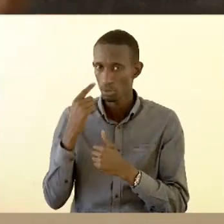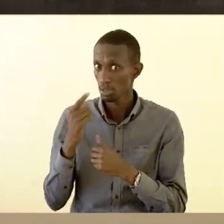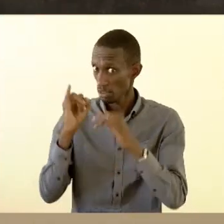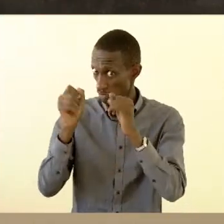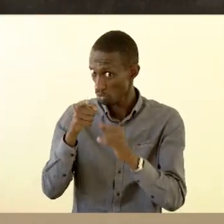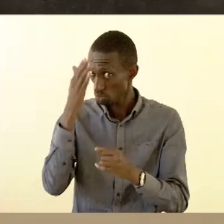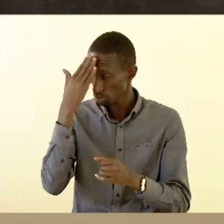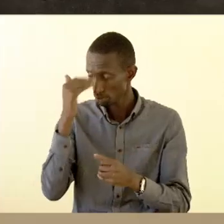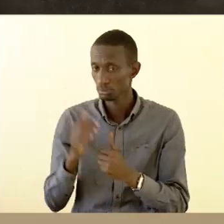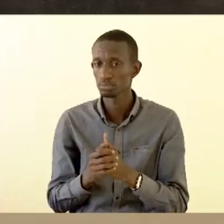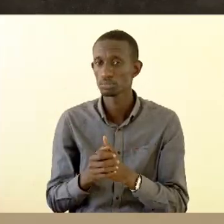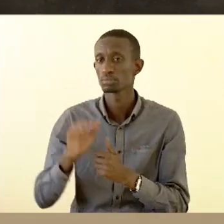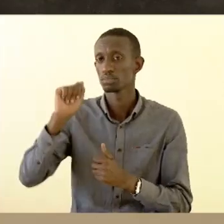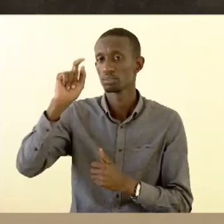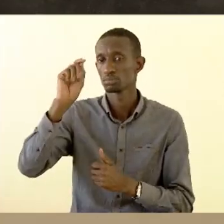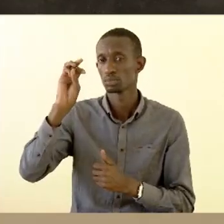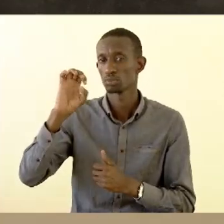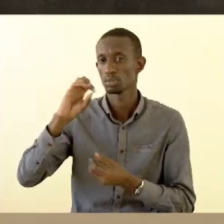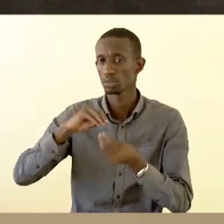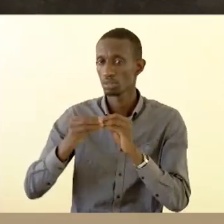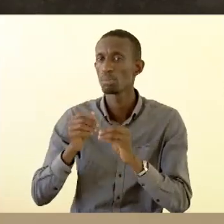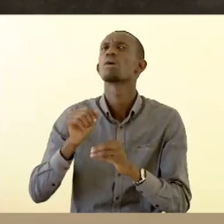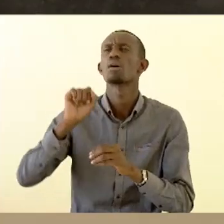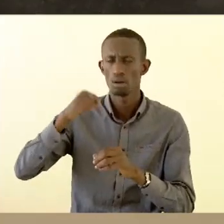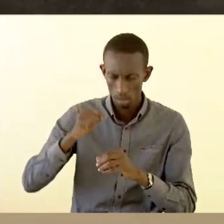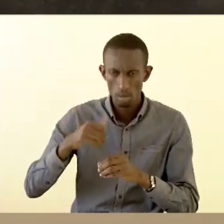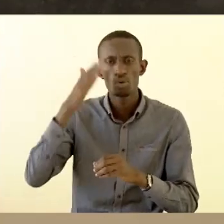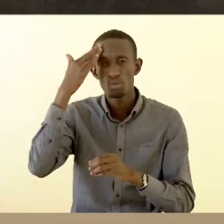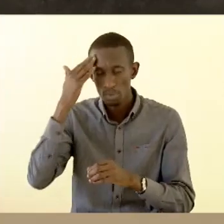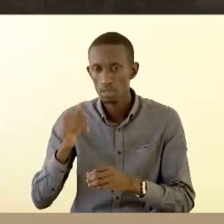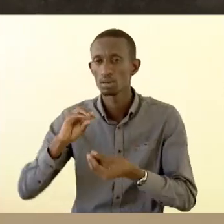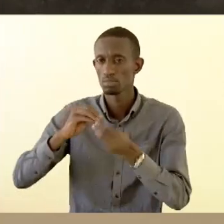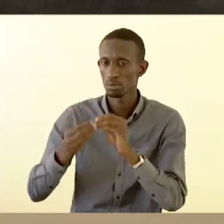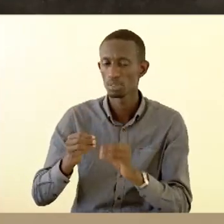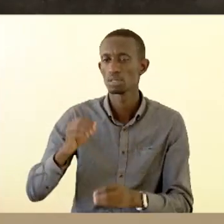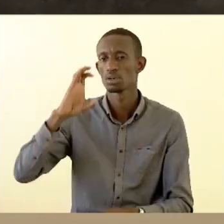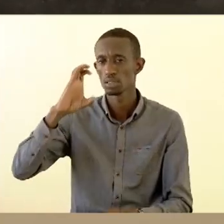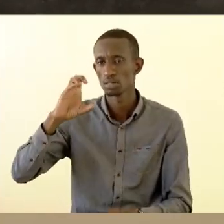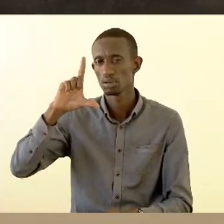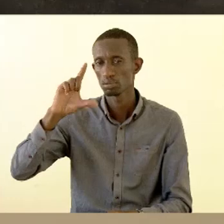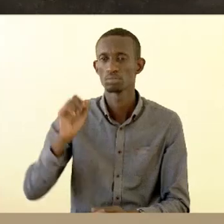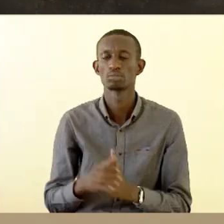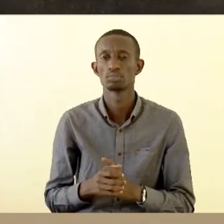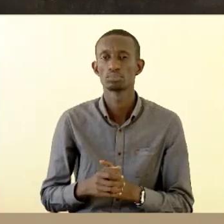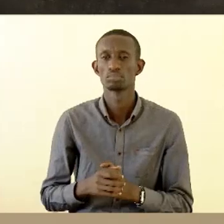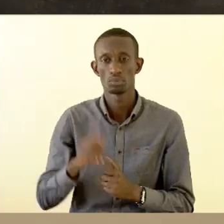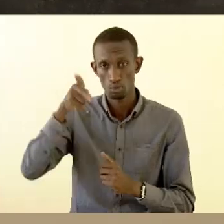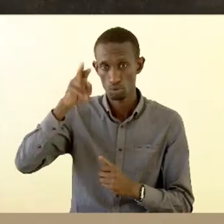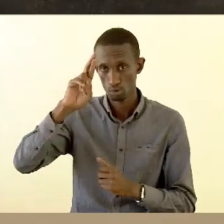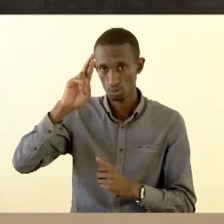number, you also know the number of protons. If you know the number of protons, you also know the number